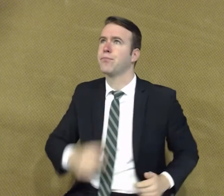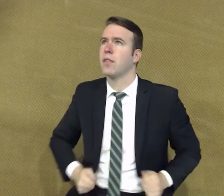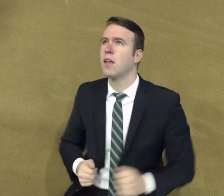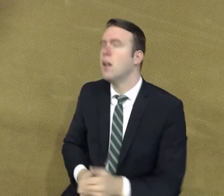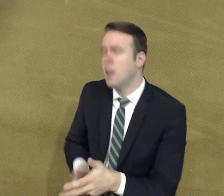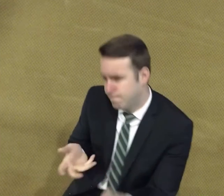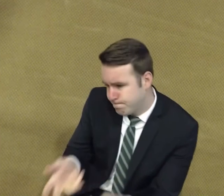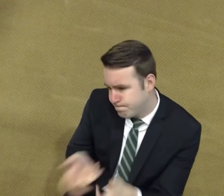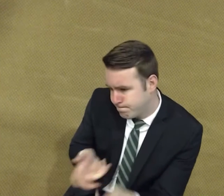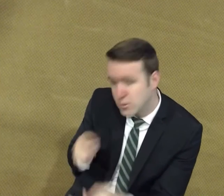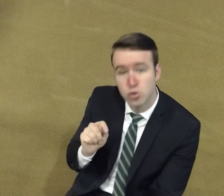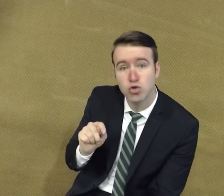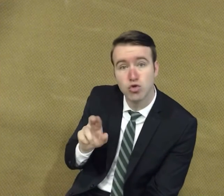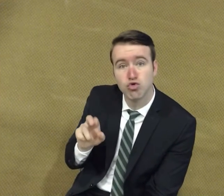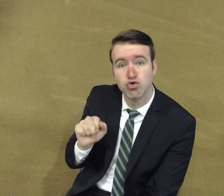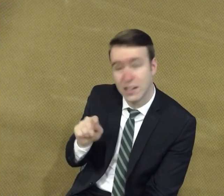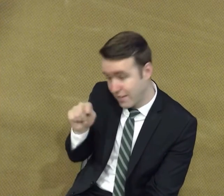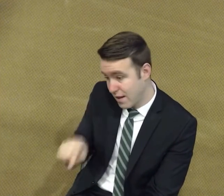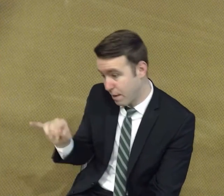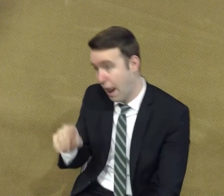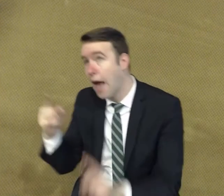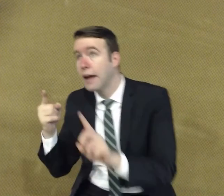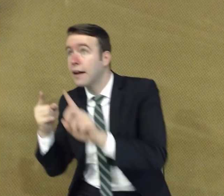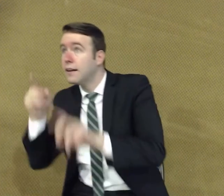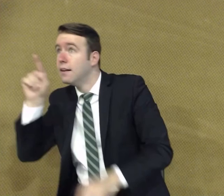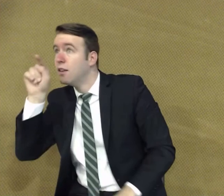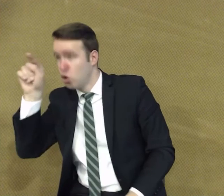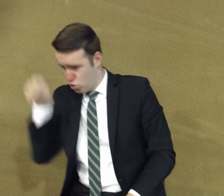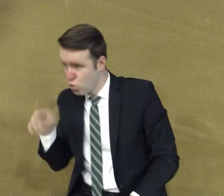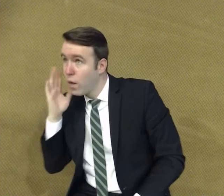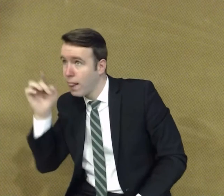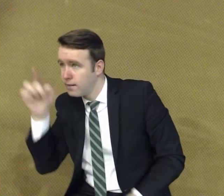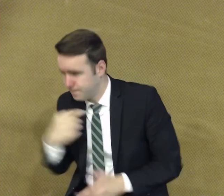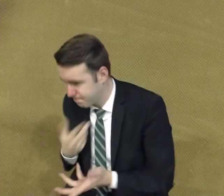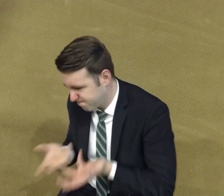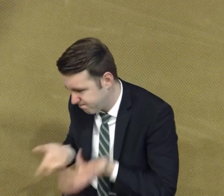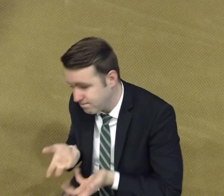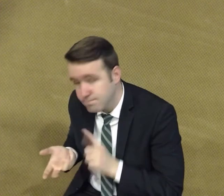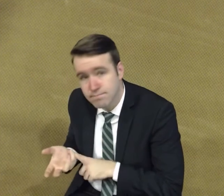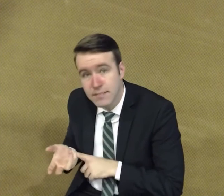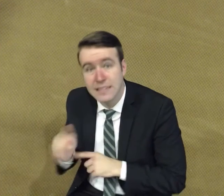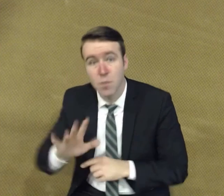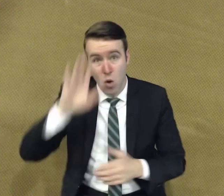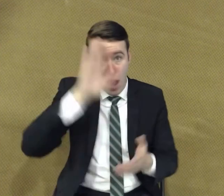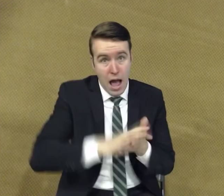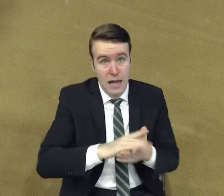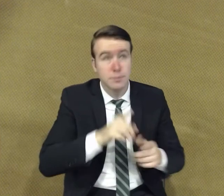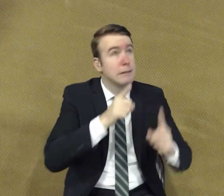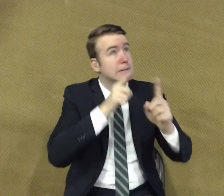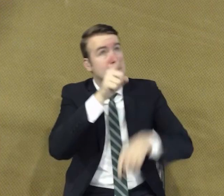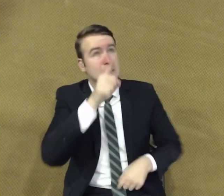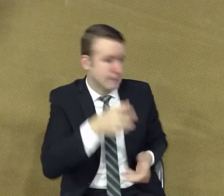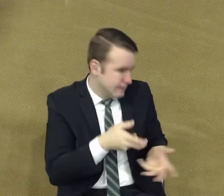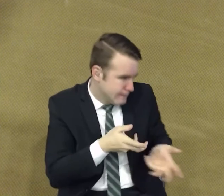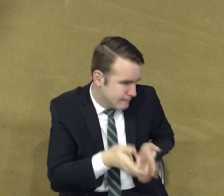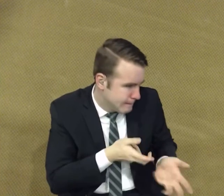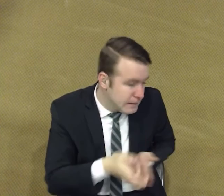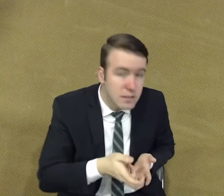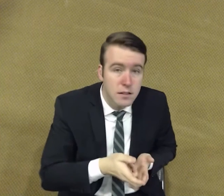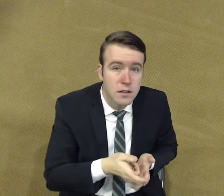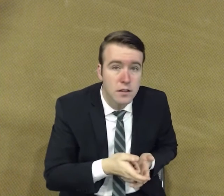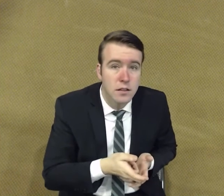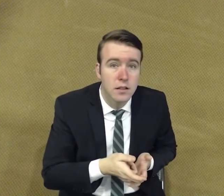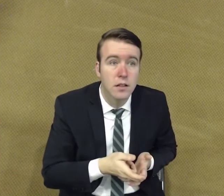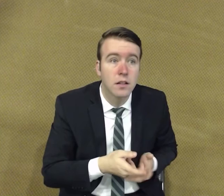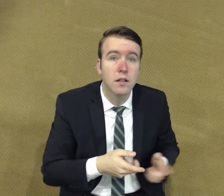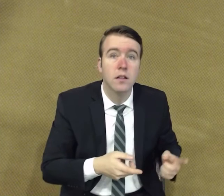is the way you treat them, and that's the way you teach them. When you get that vision of your husband, of that ideal,